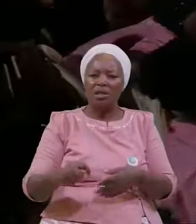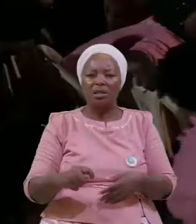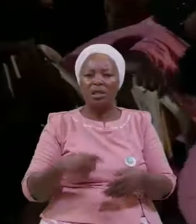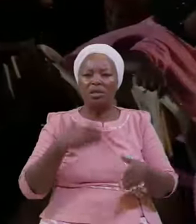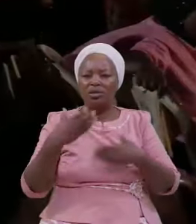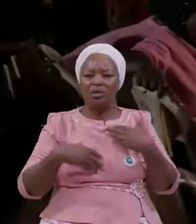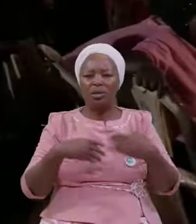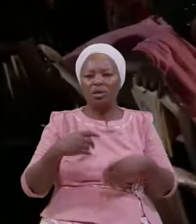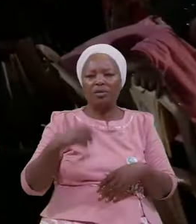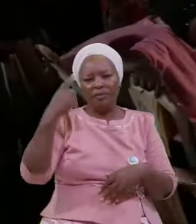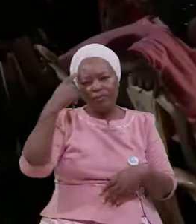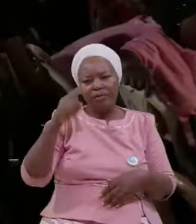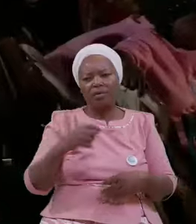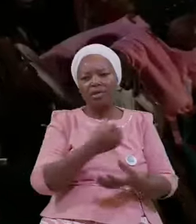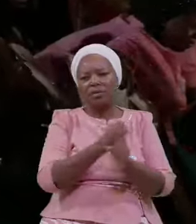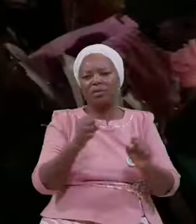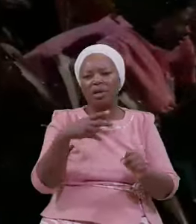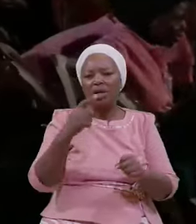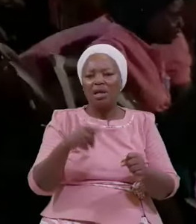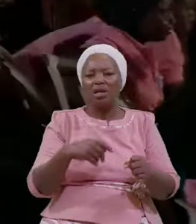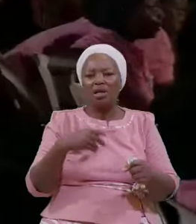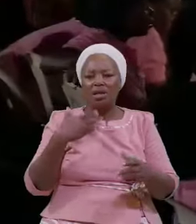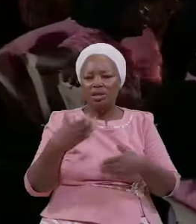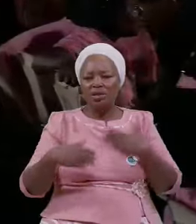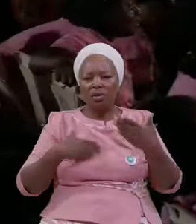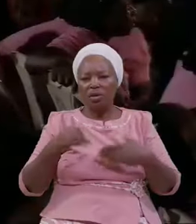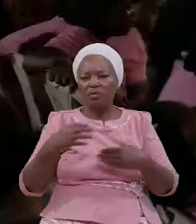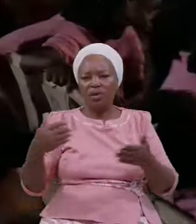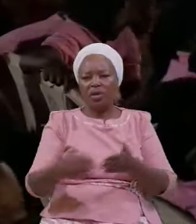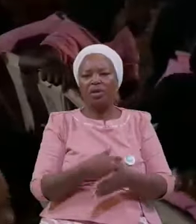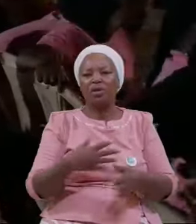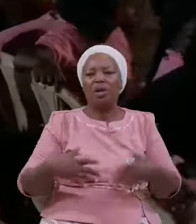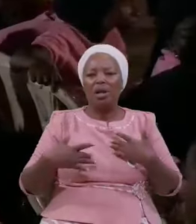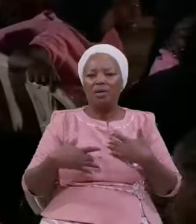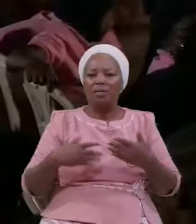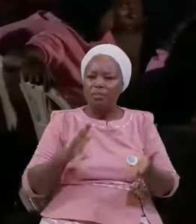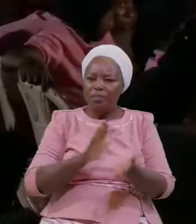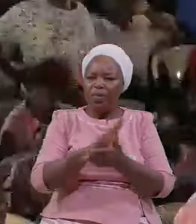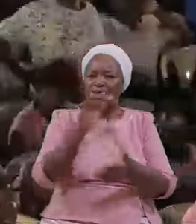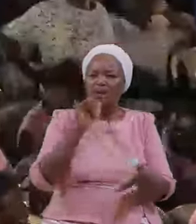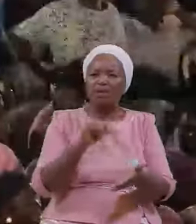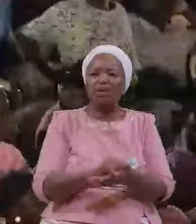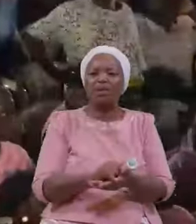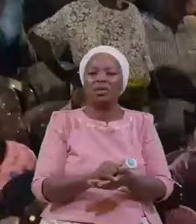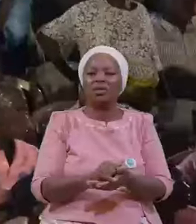the joy of a new life. Believe that. Confess that.